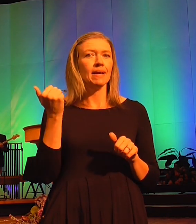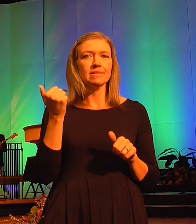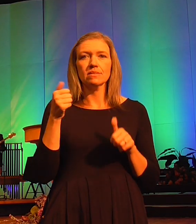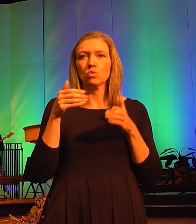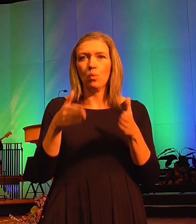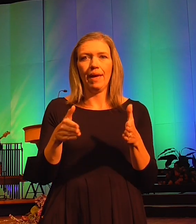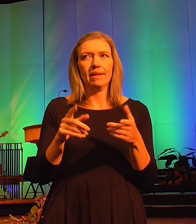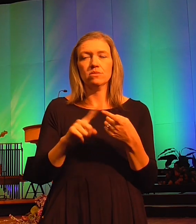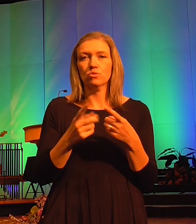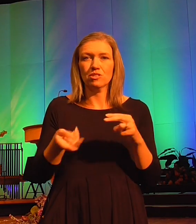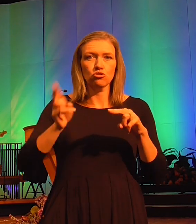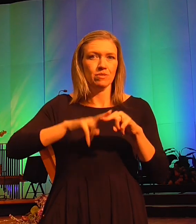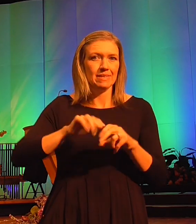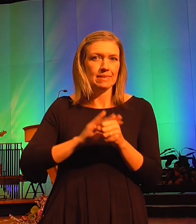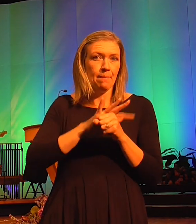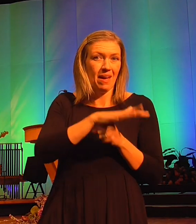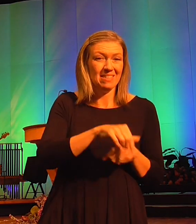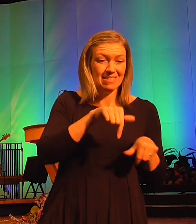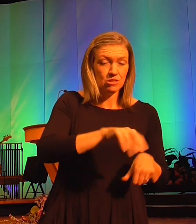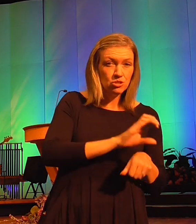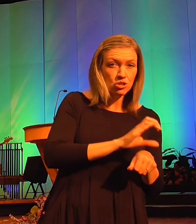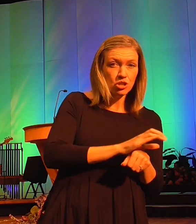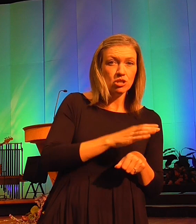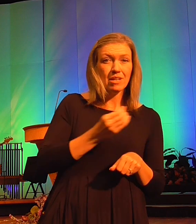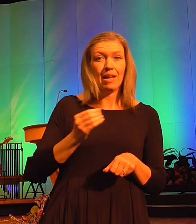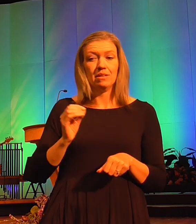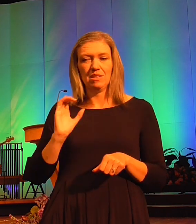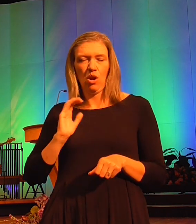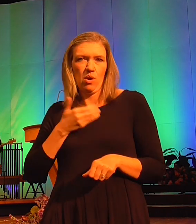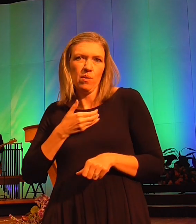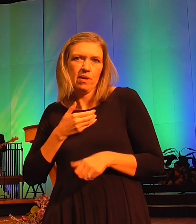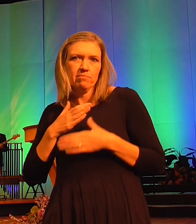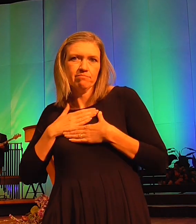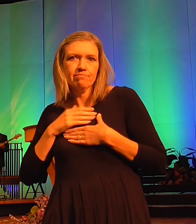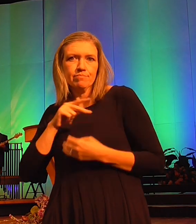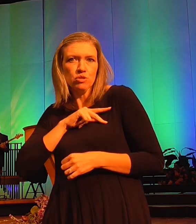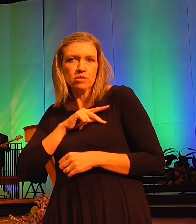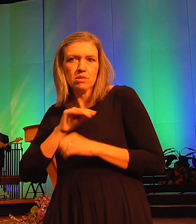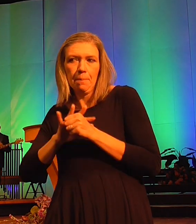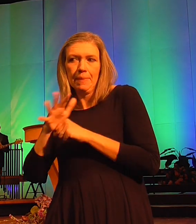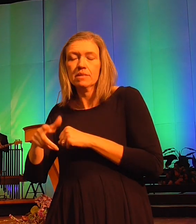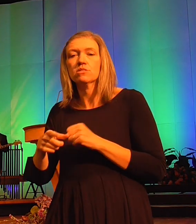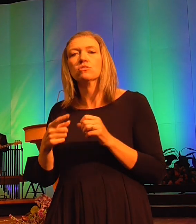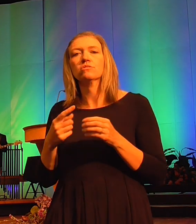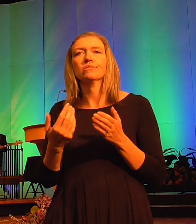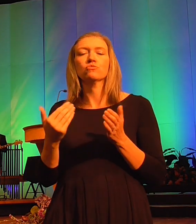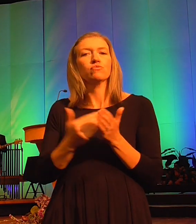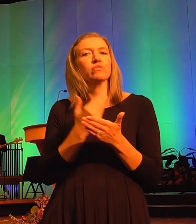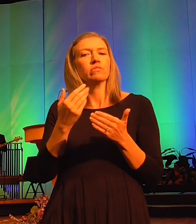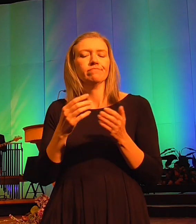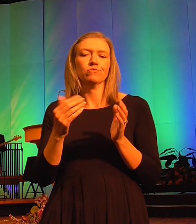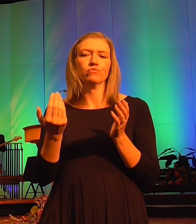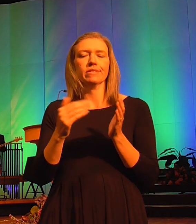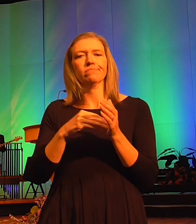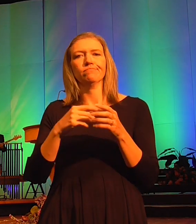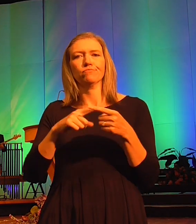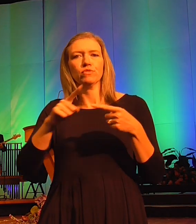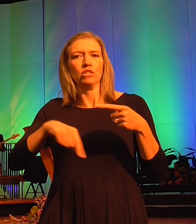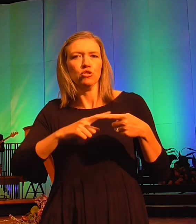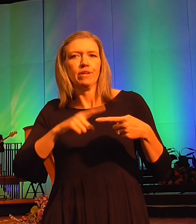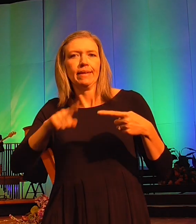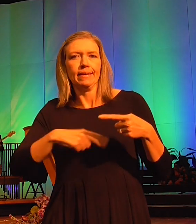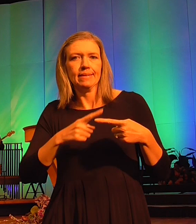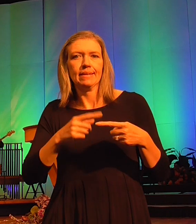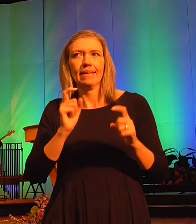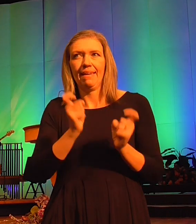our abundance at Mile High Church and our own abundance is a recurring gift. It's something that keeps the engine of Mile High Church